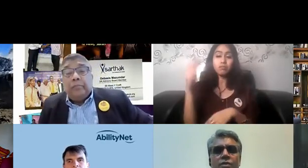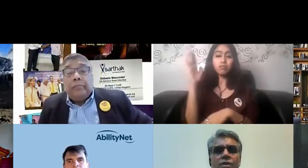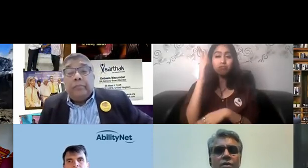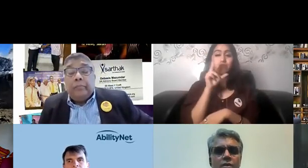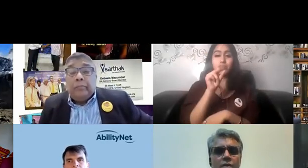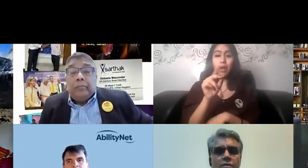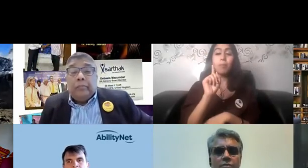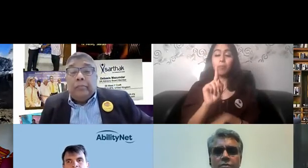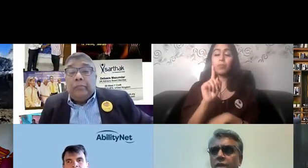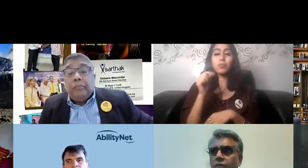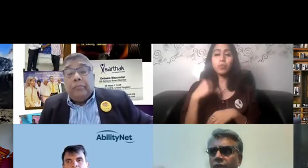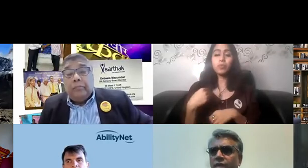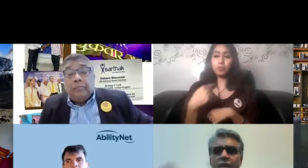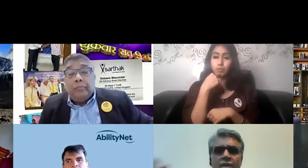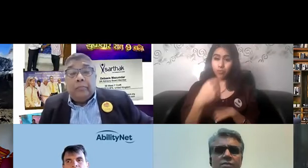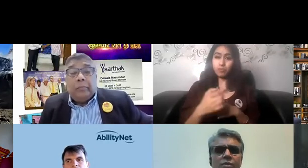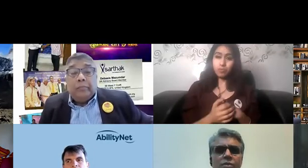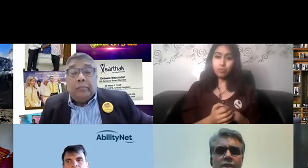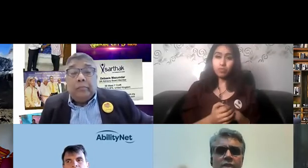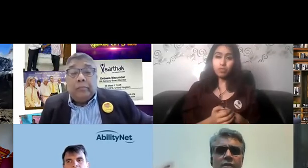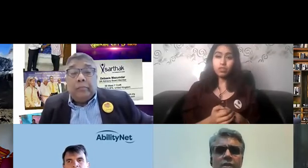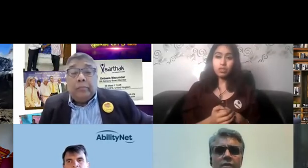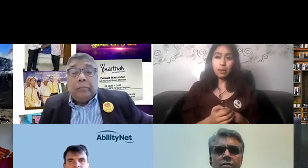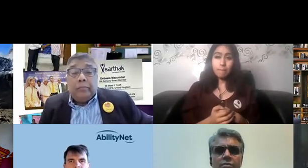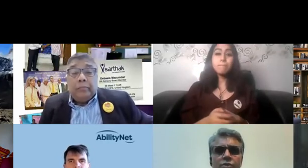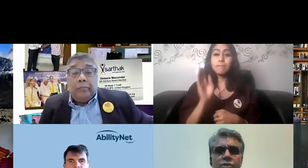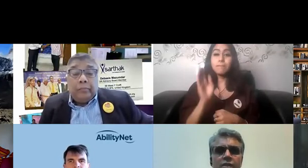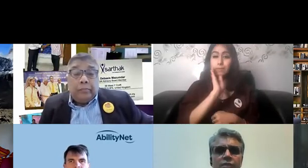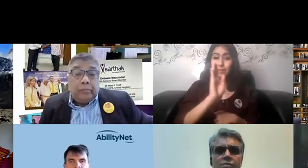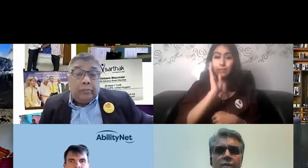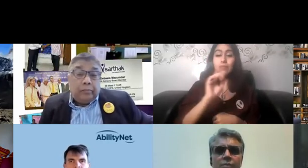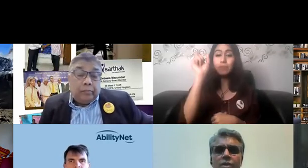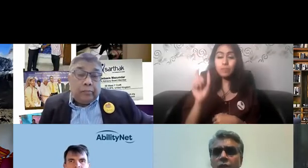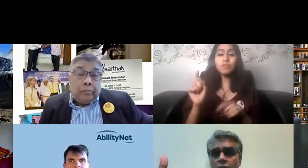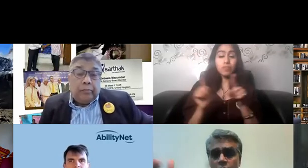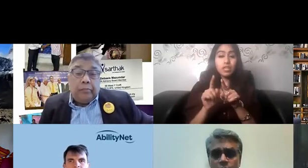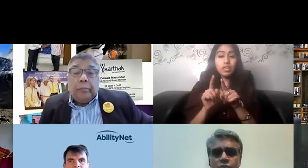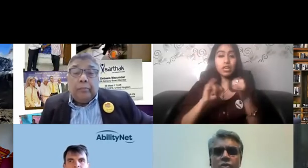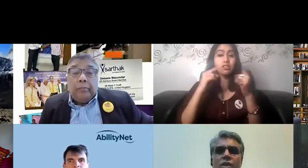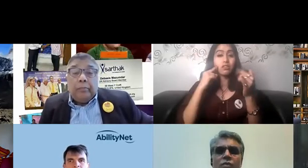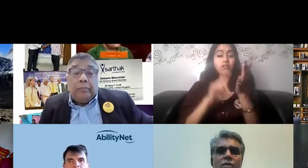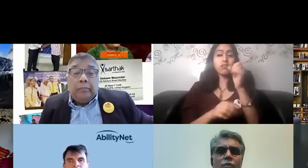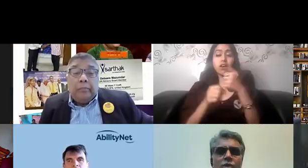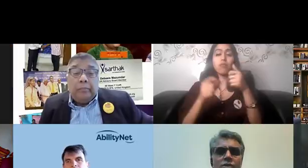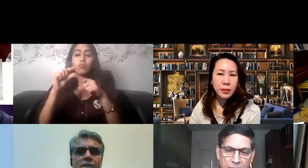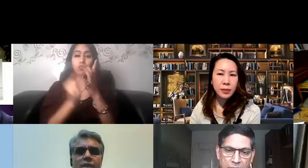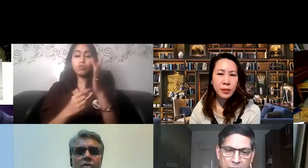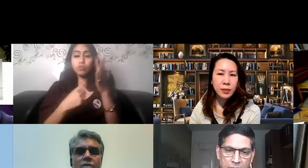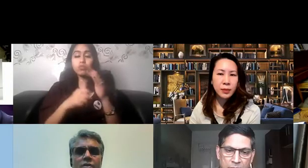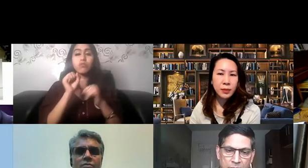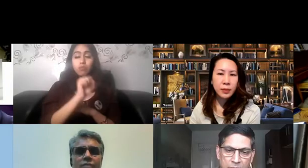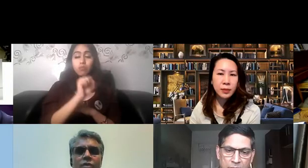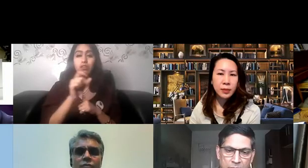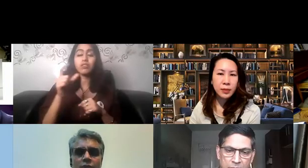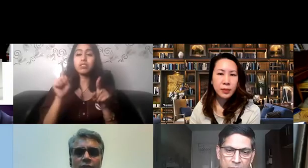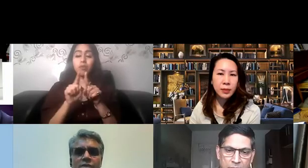of our. We run a small musical from Singapore. Dr. Agarwal was there